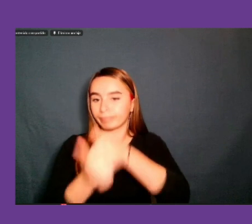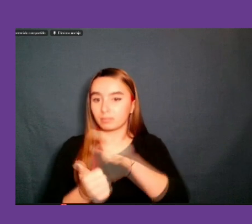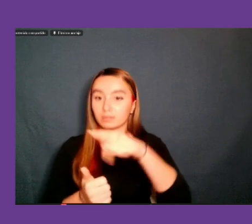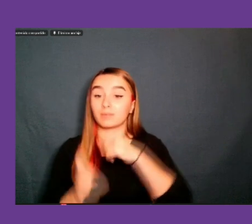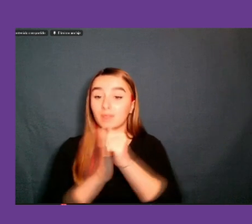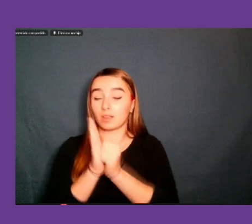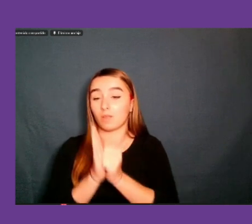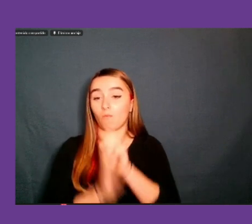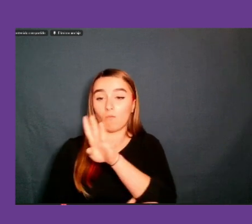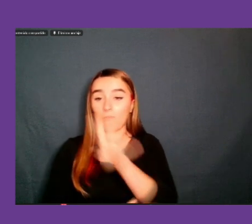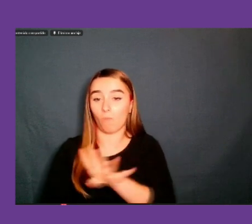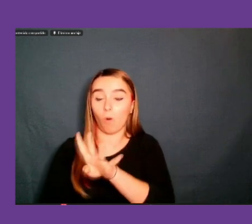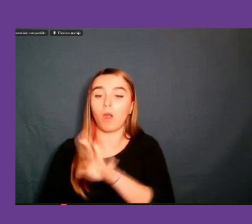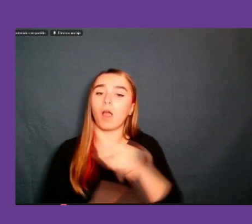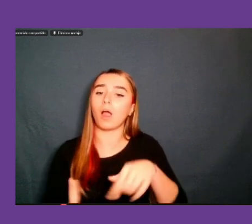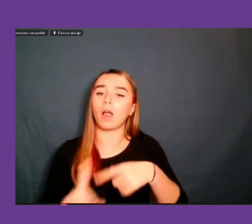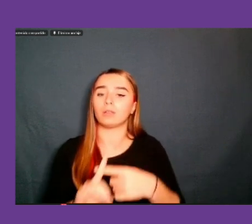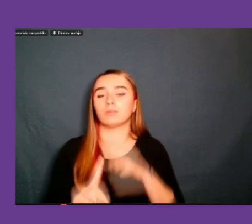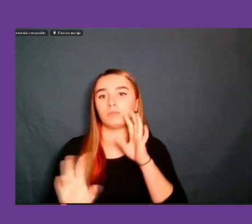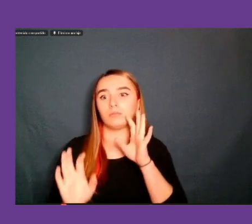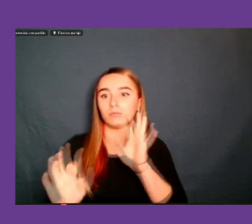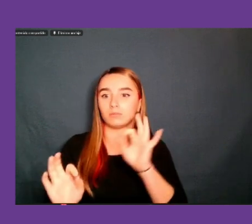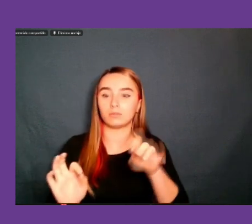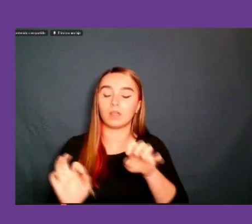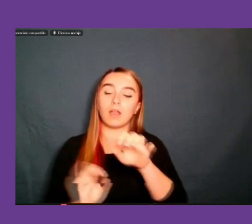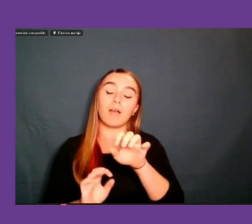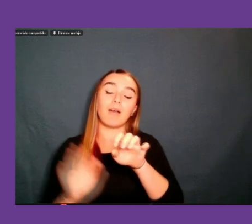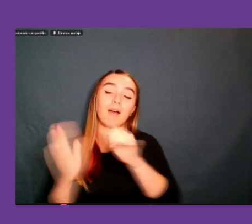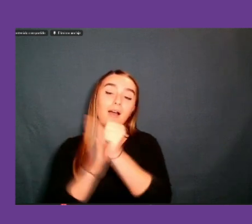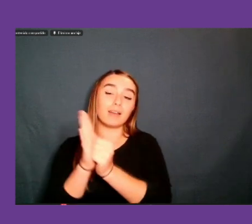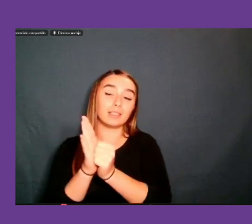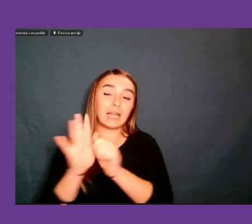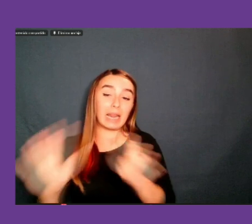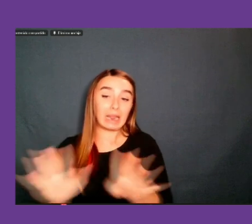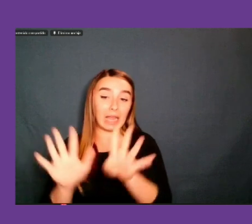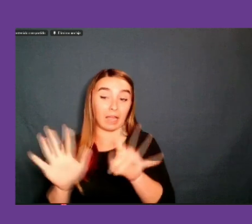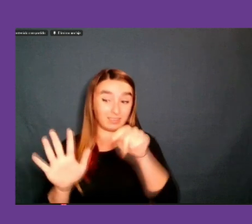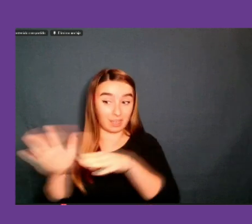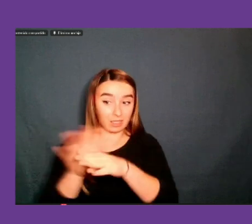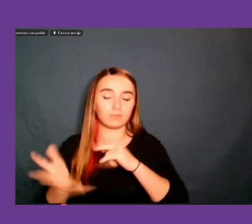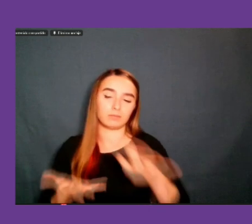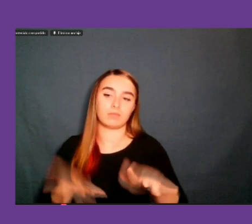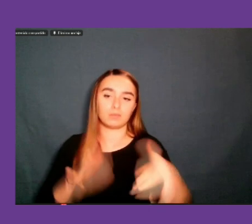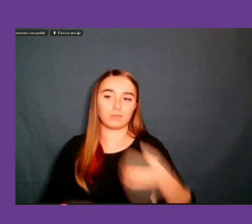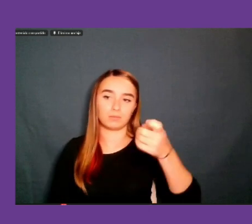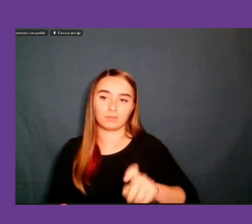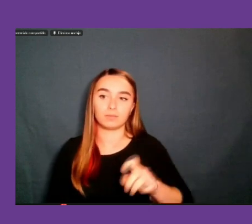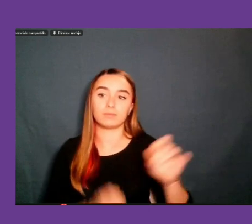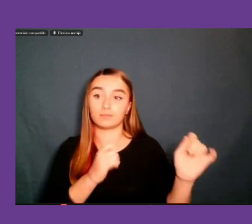obligations, and obviously are key to the implementation of Article 9 on accessibility. Next slide.